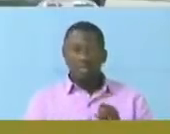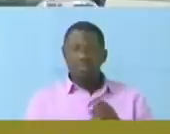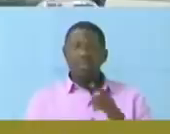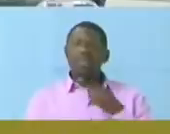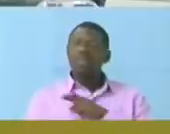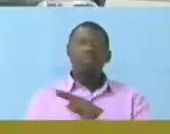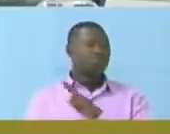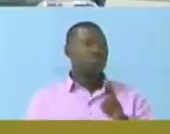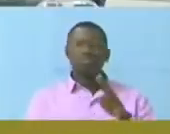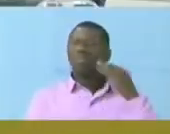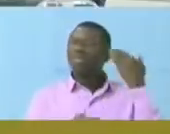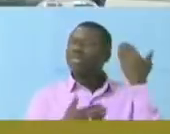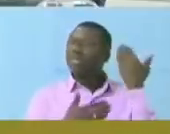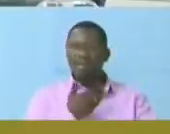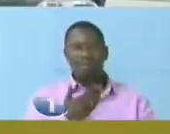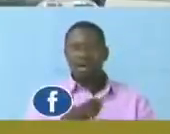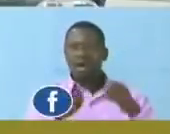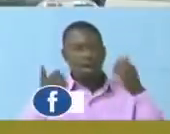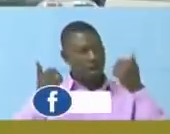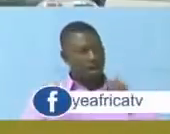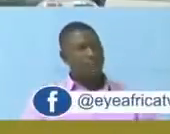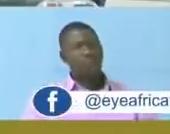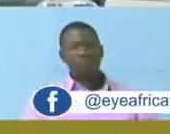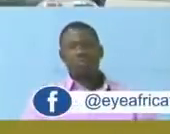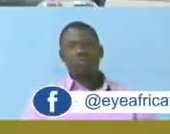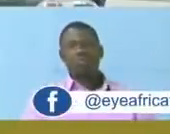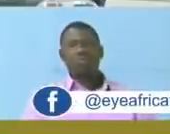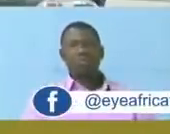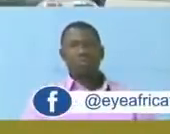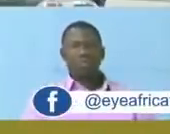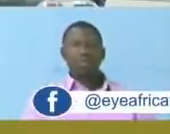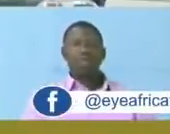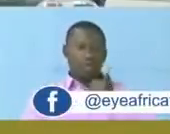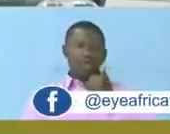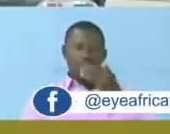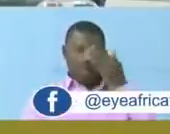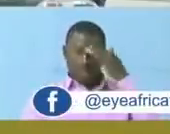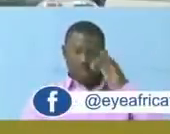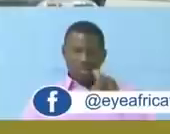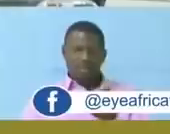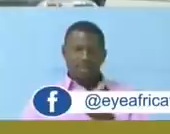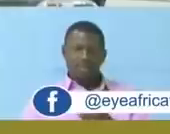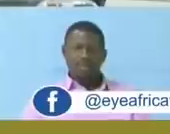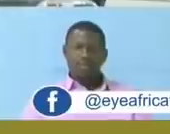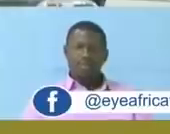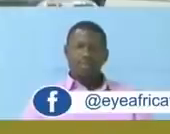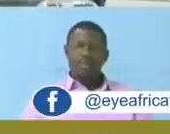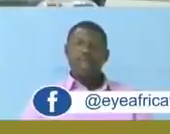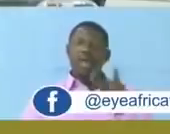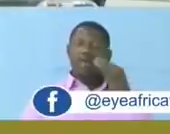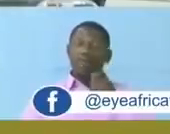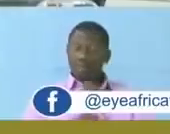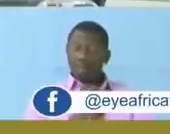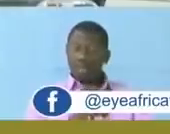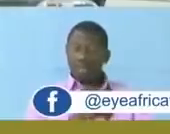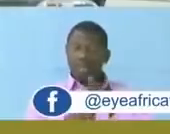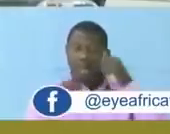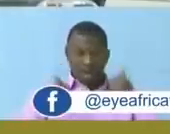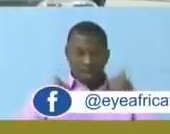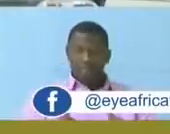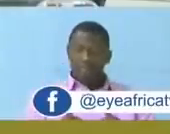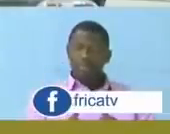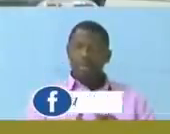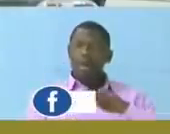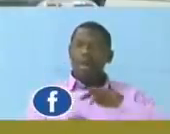it should not have happened. That I agree. By making it happen, you also contributed